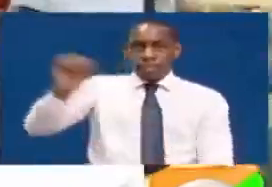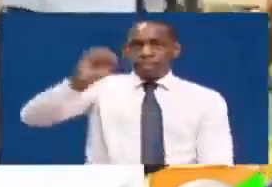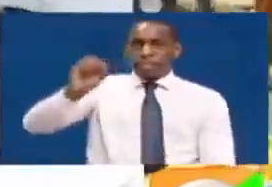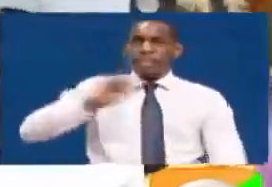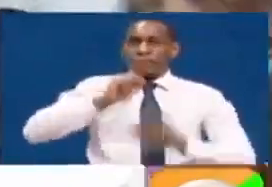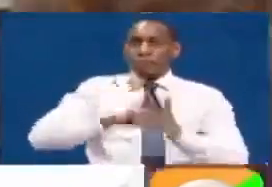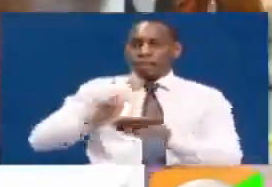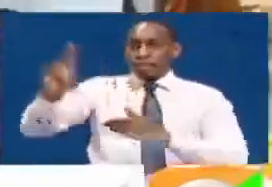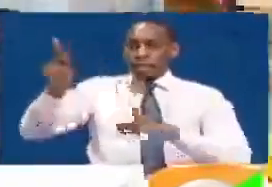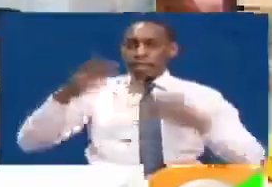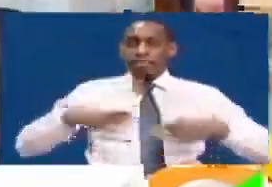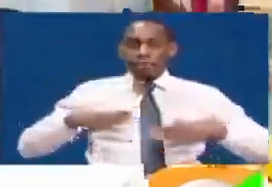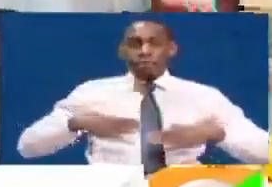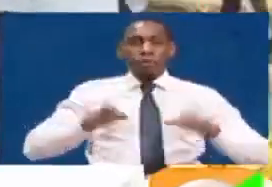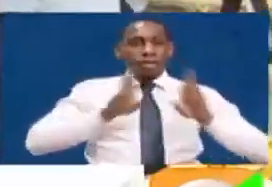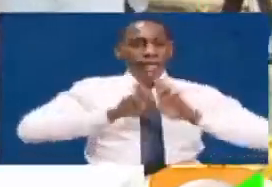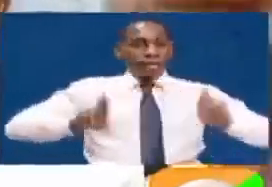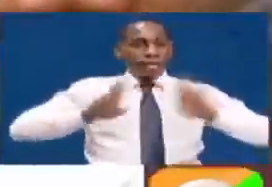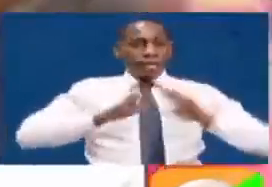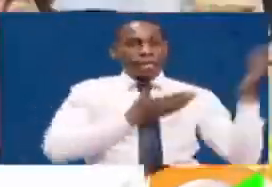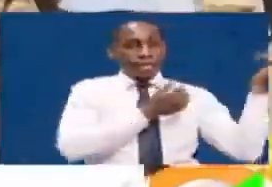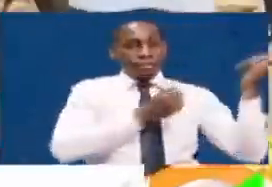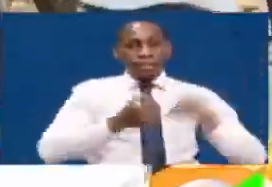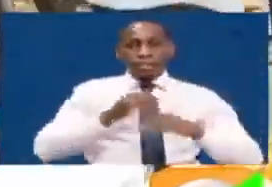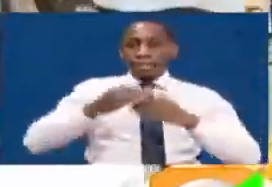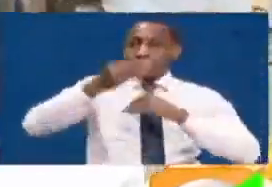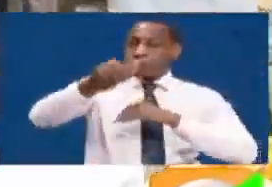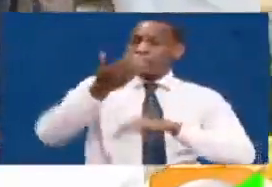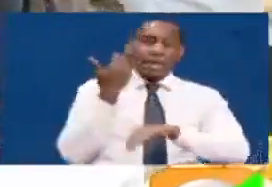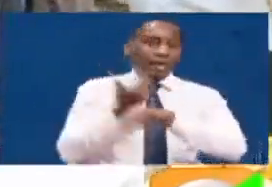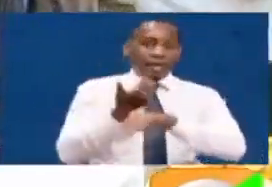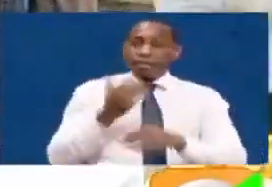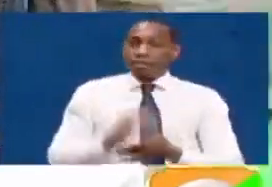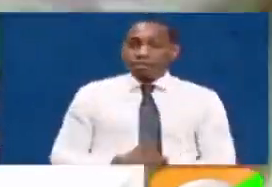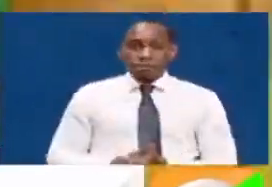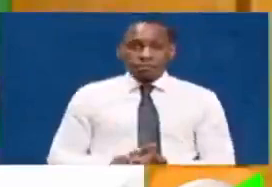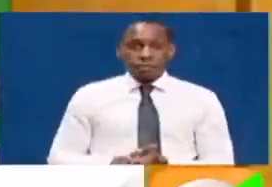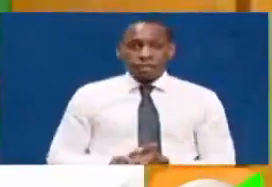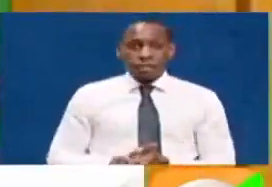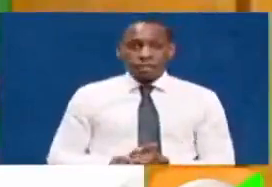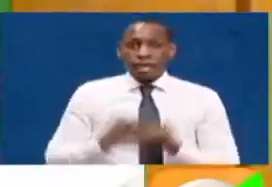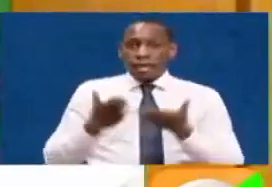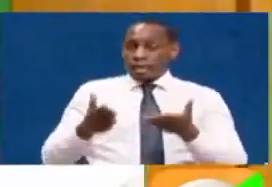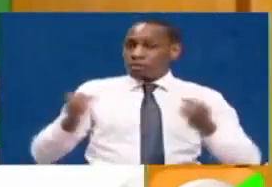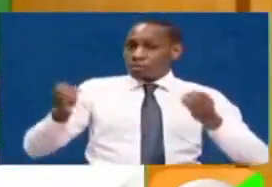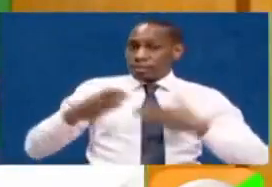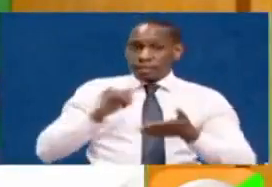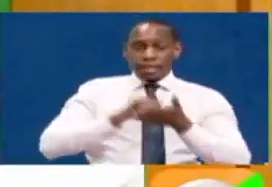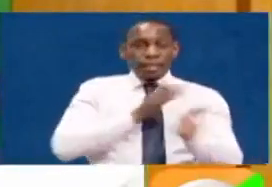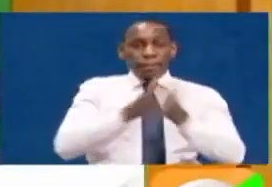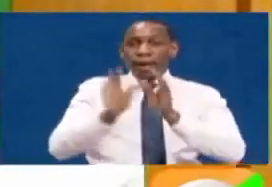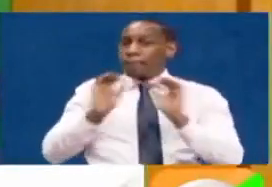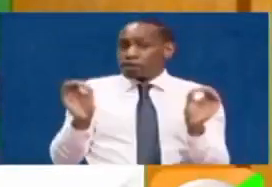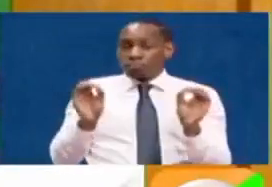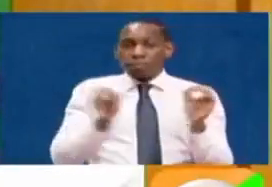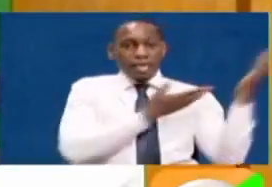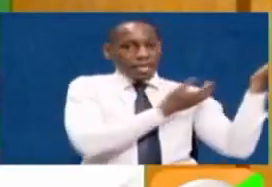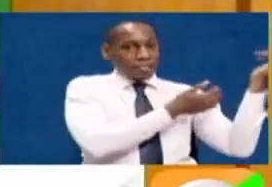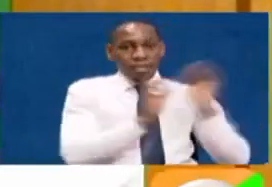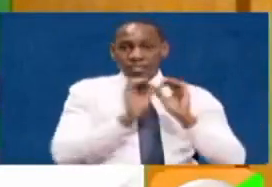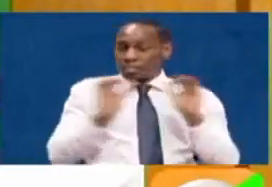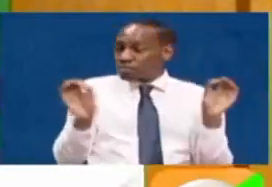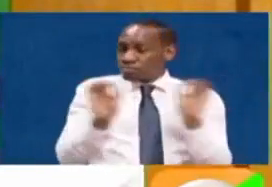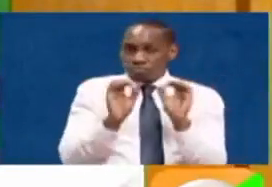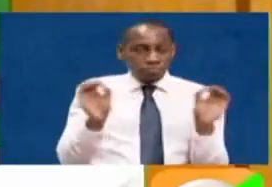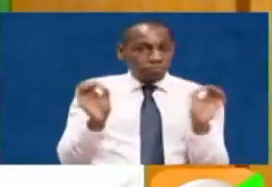says Kenyans should prepare for tough times ahead. Now we've been hit by this shock. Never planned for, never anticipated in any